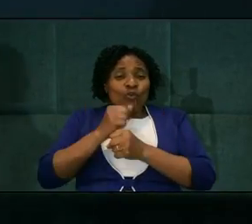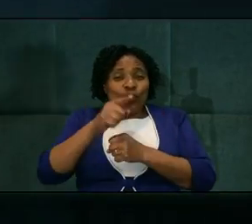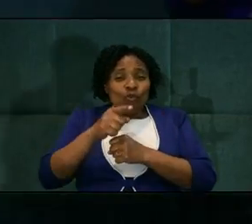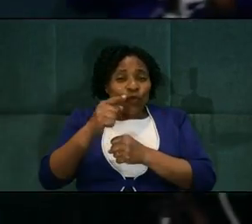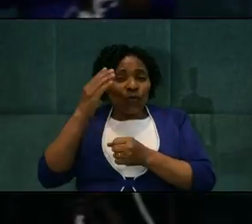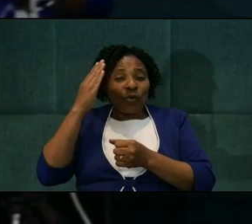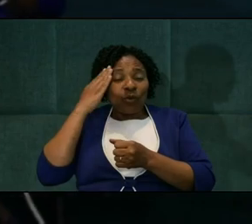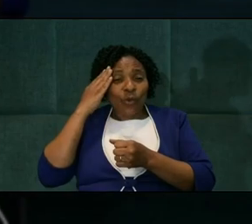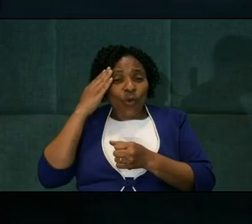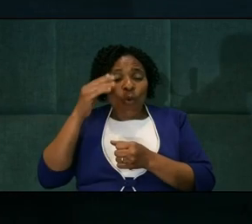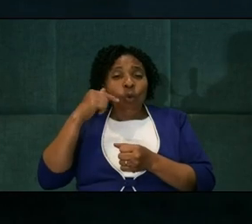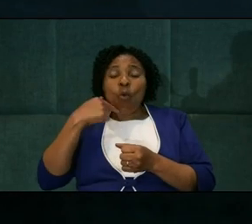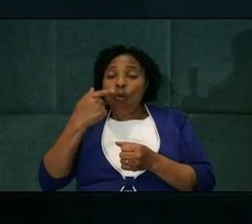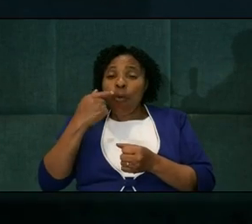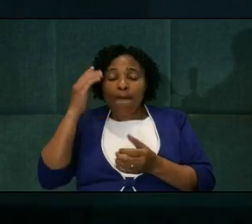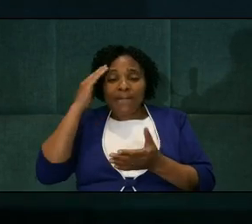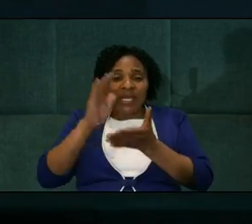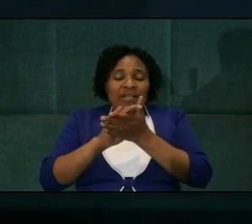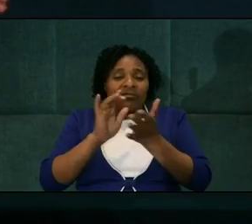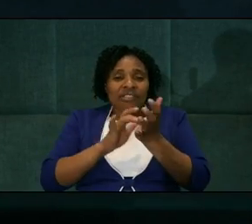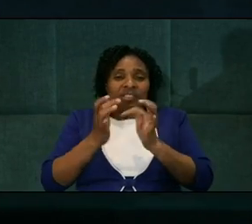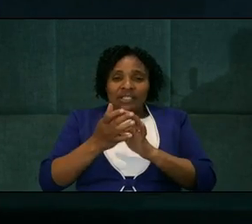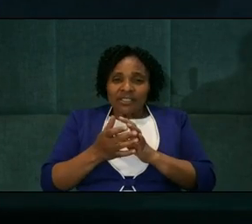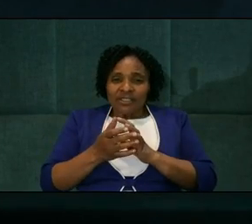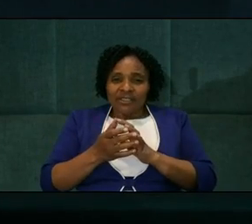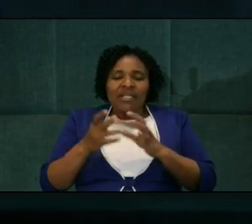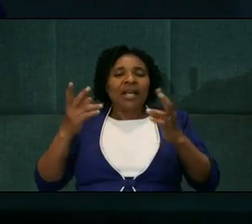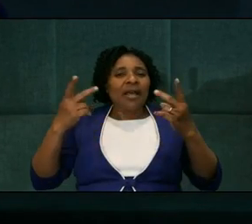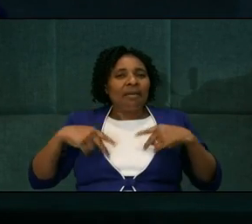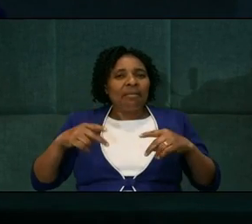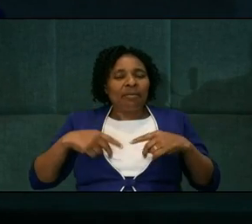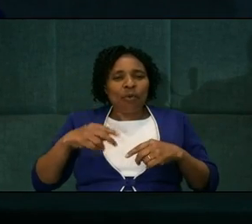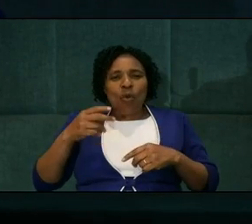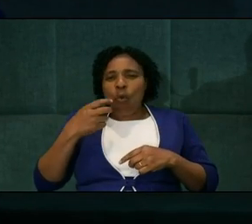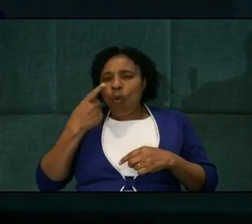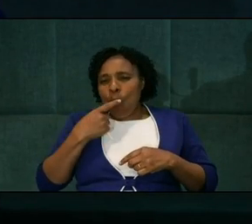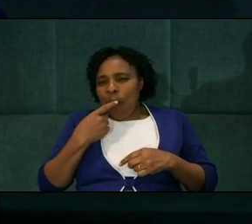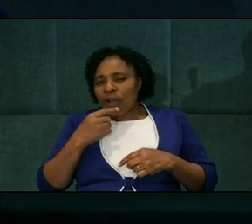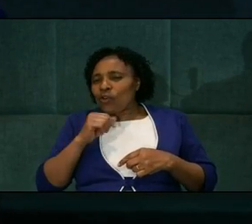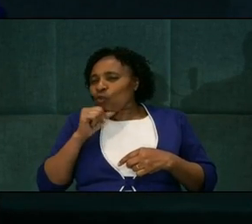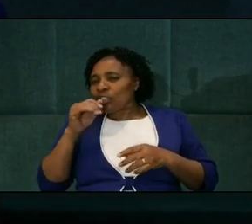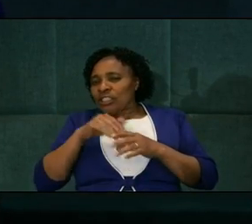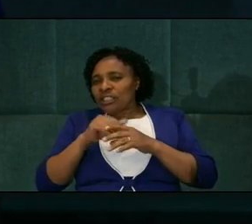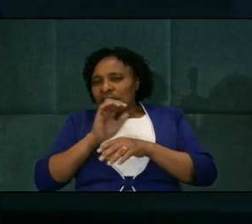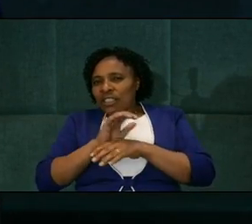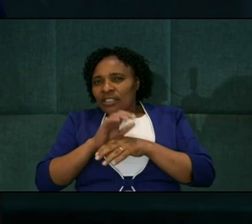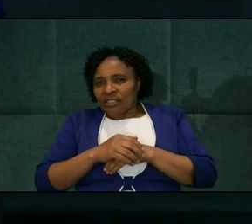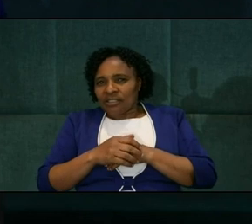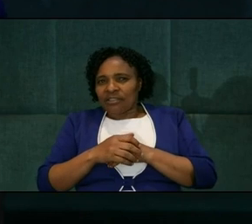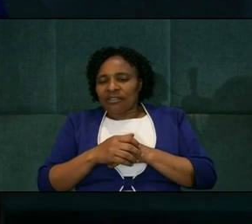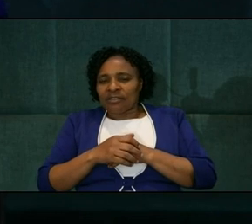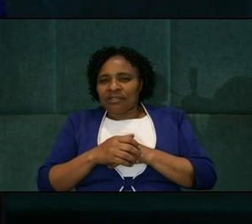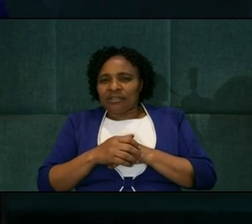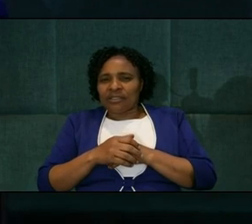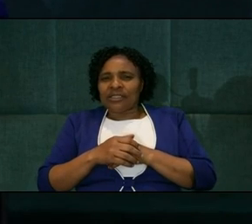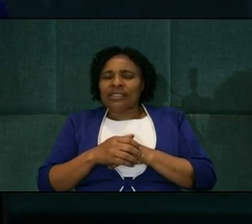know who actually believe in Jesus? The people who were not in the church. The thief on the